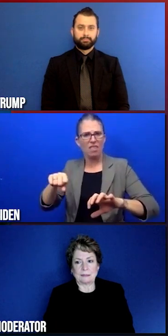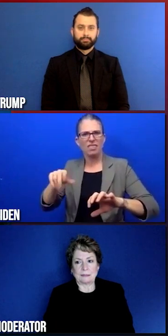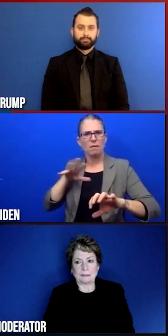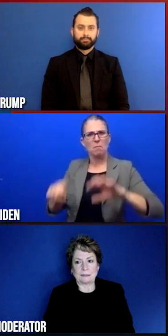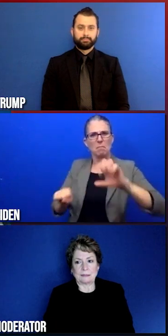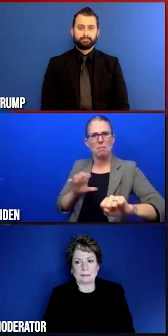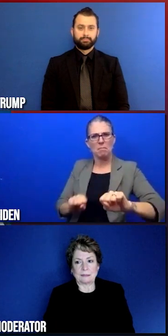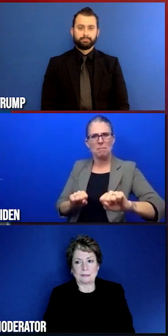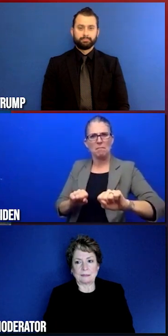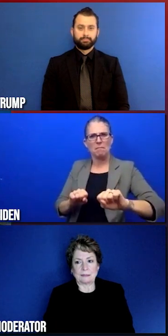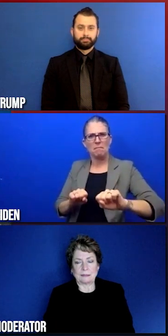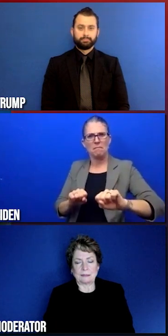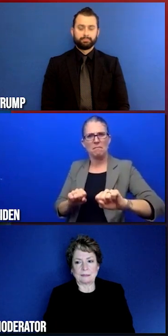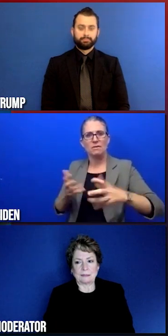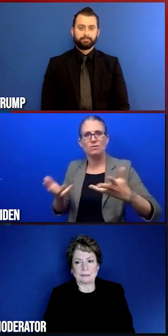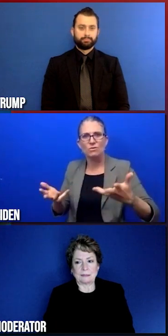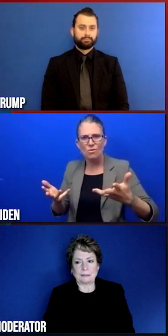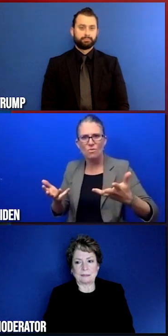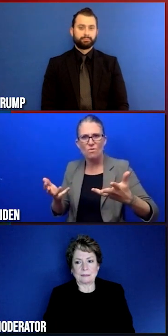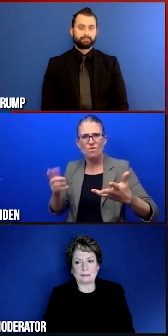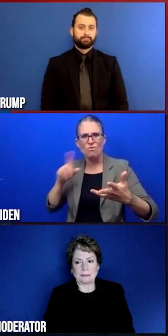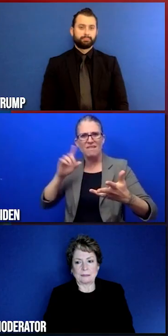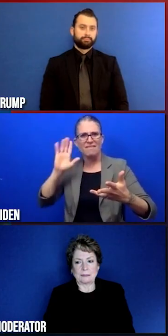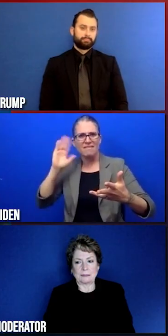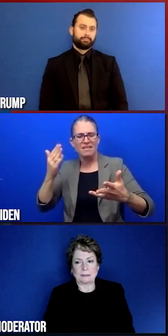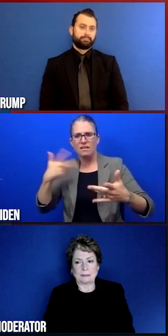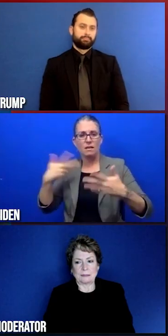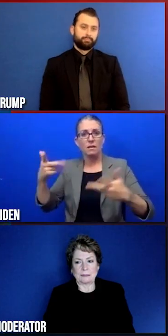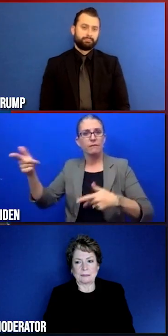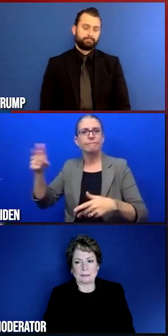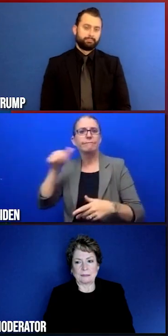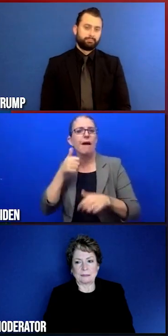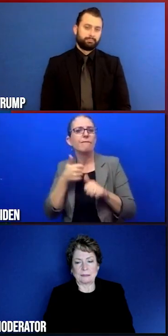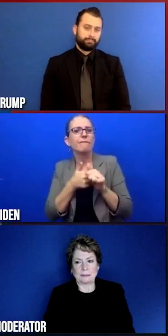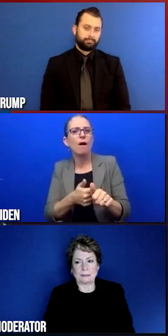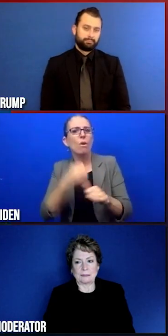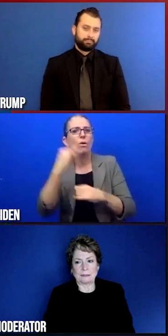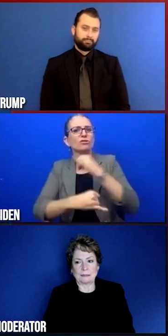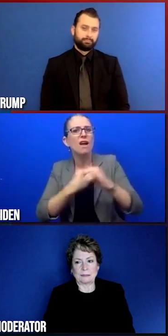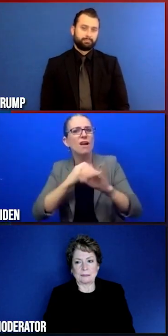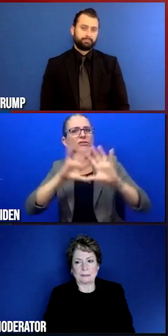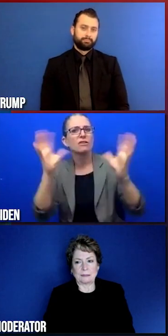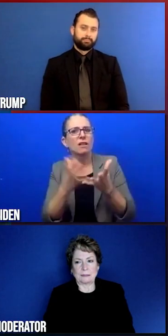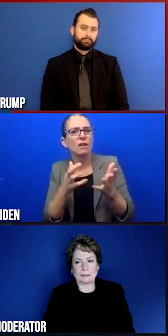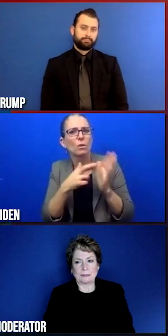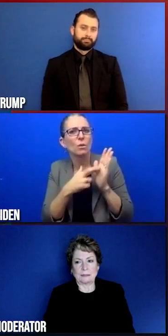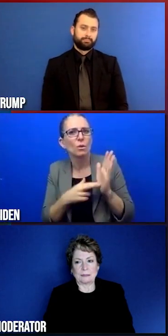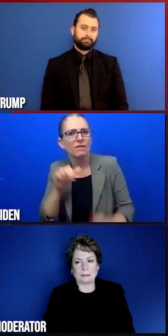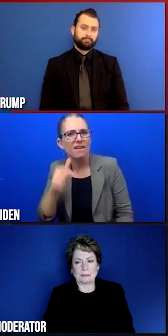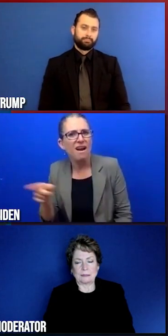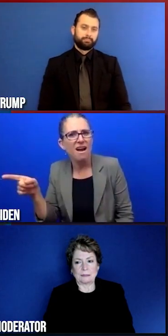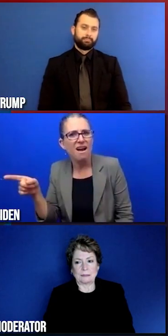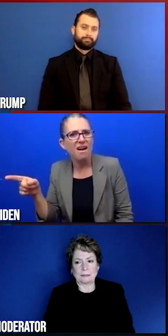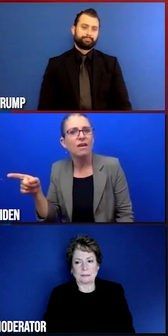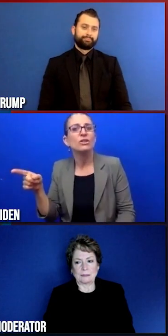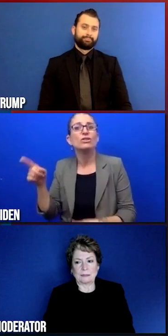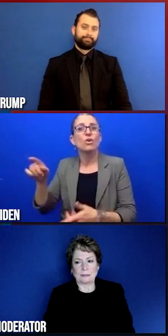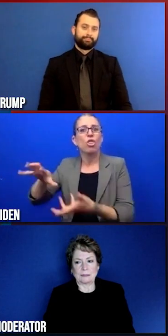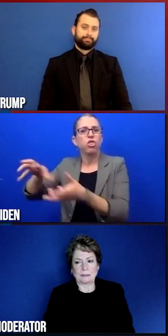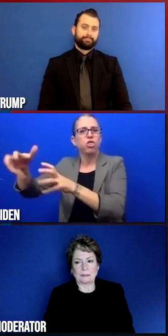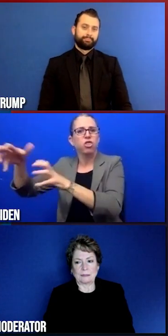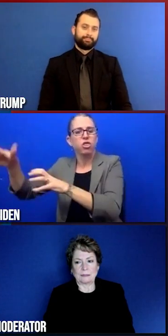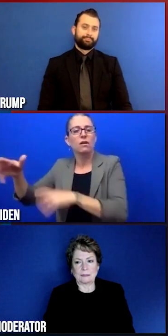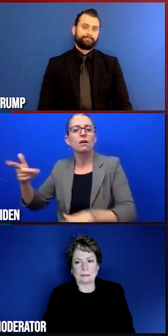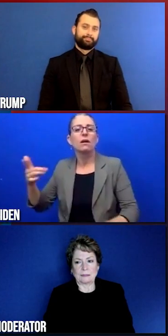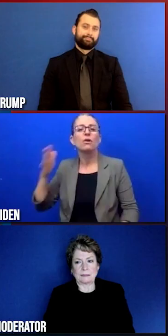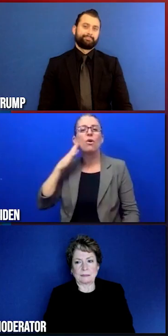thugs like in North Korea and the Chinese president and Putin and others, and he pokes his finger in the eye of all of our